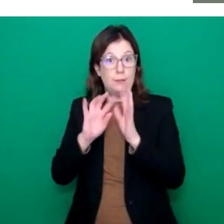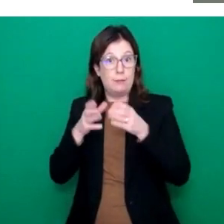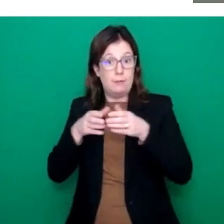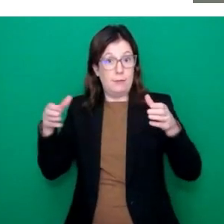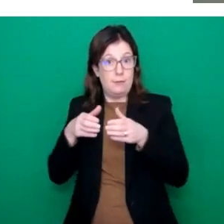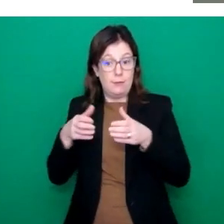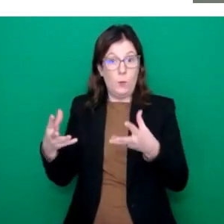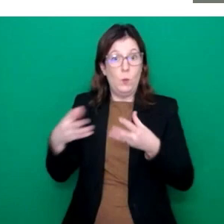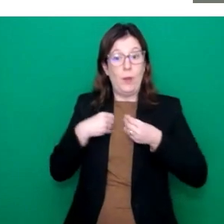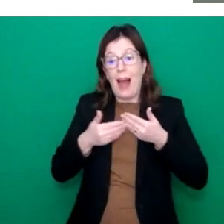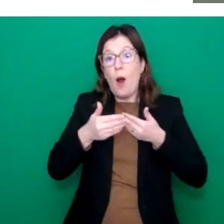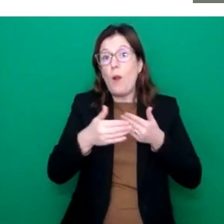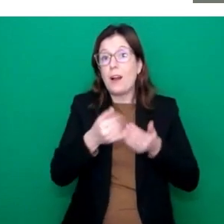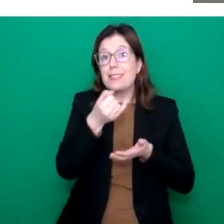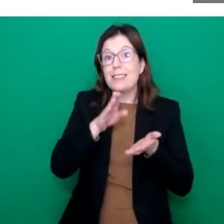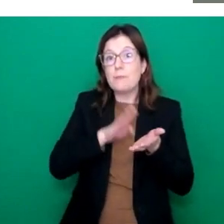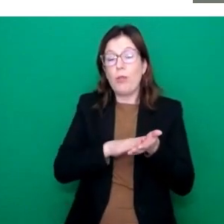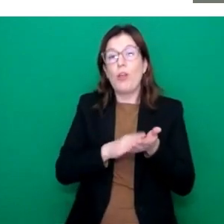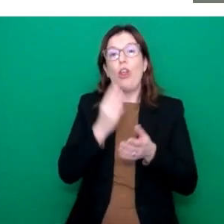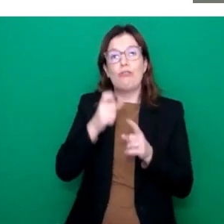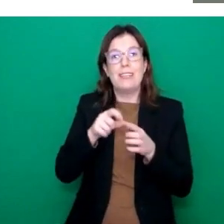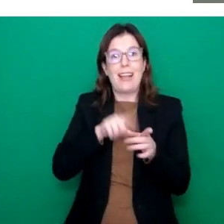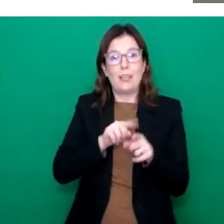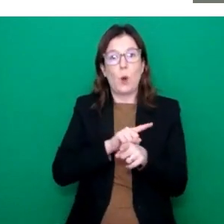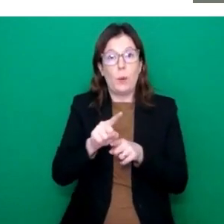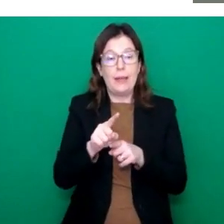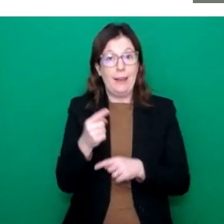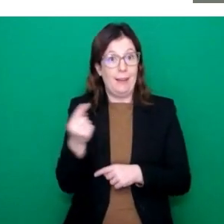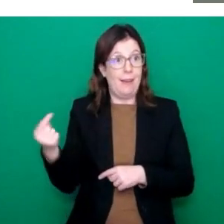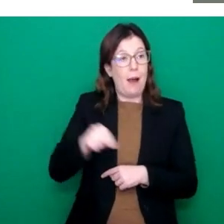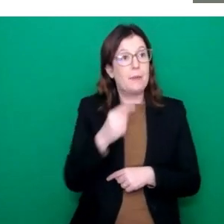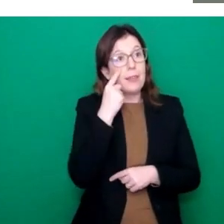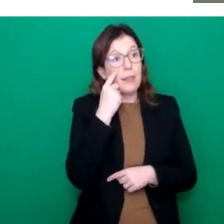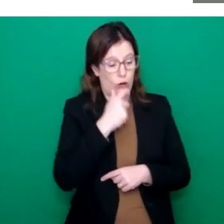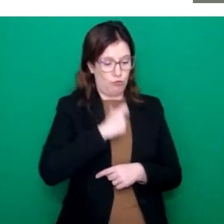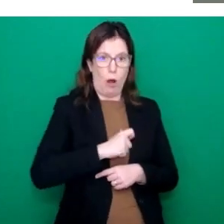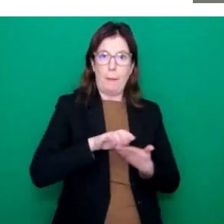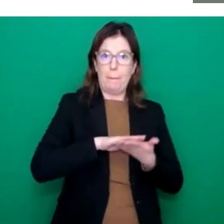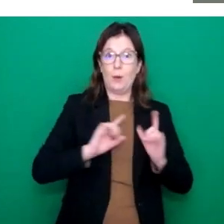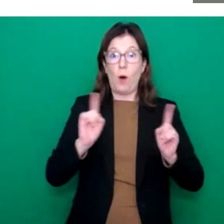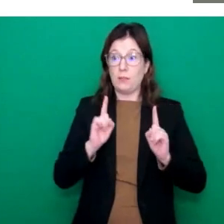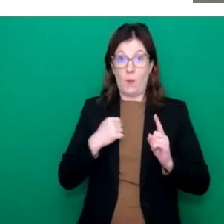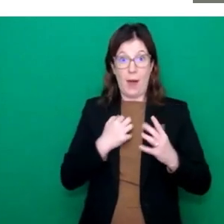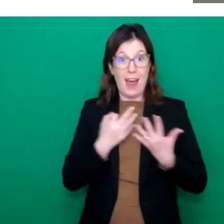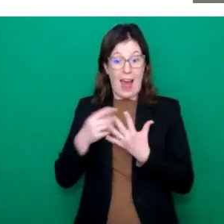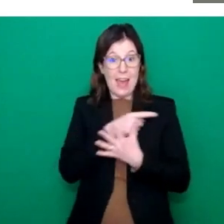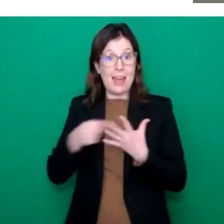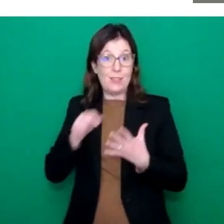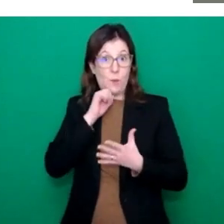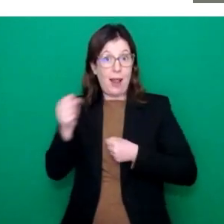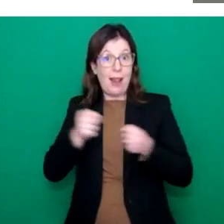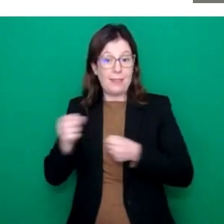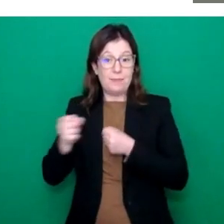of 6 months for 3 days a week to experience the role. So we're currently navigating the